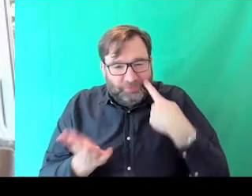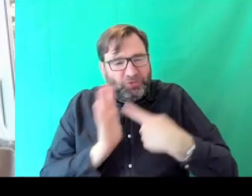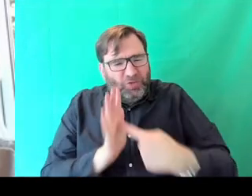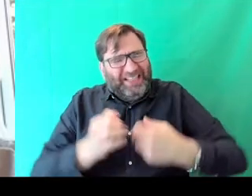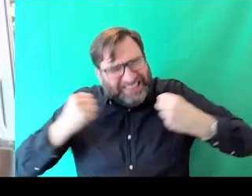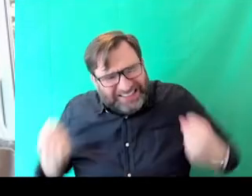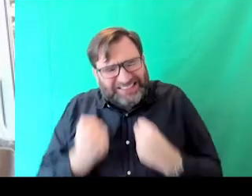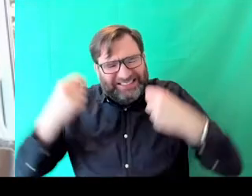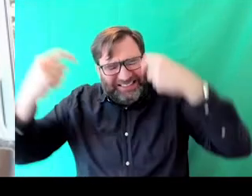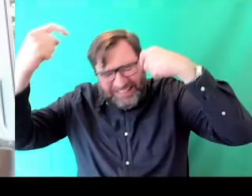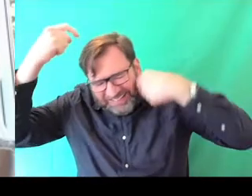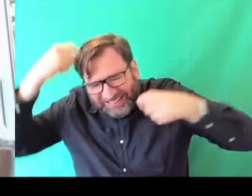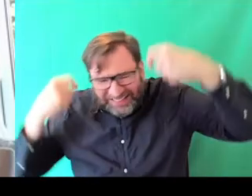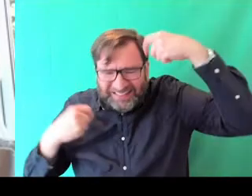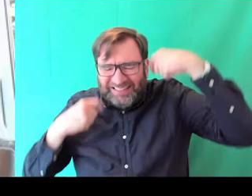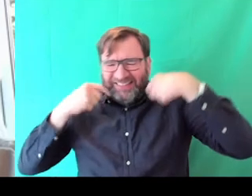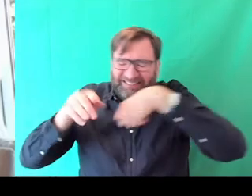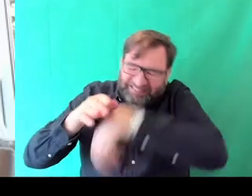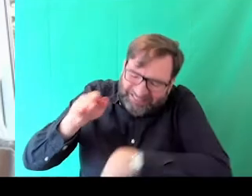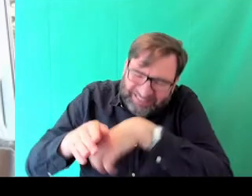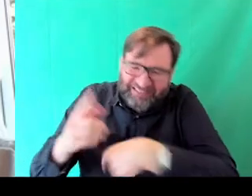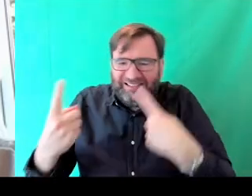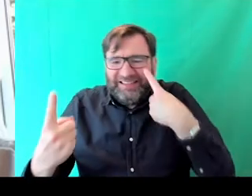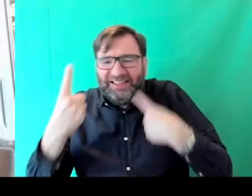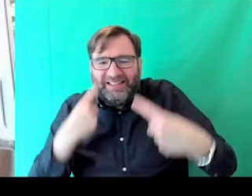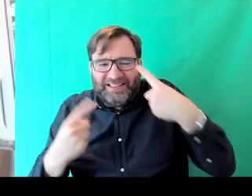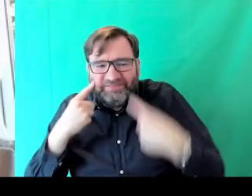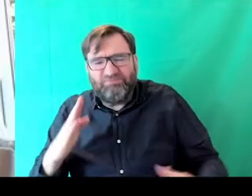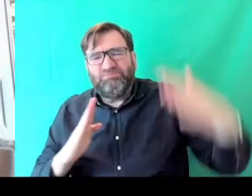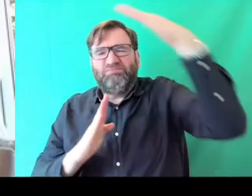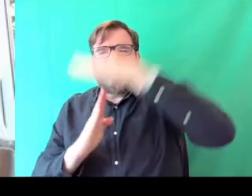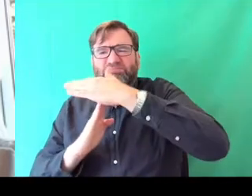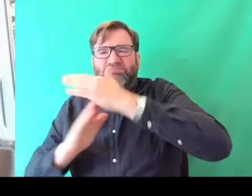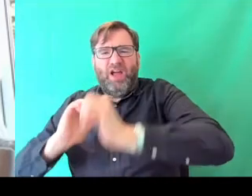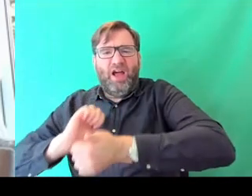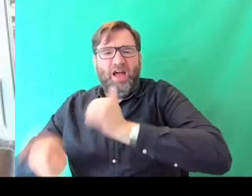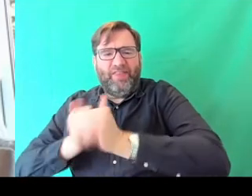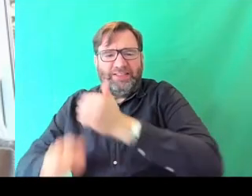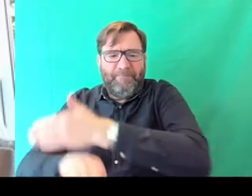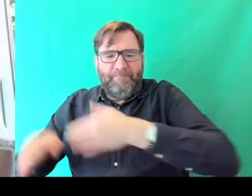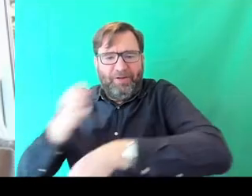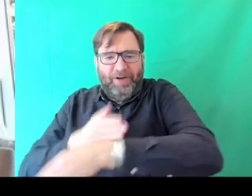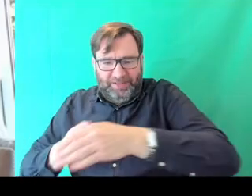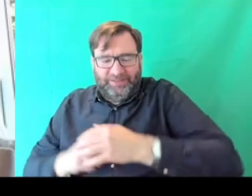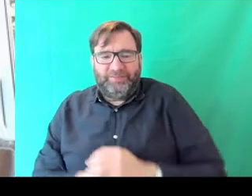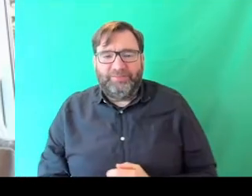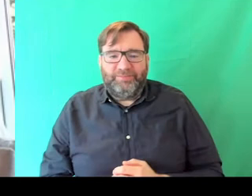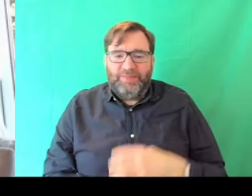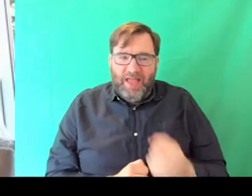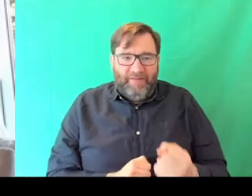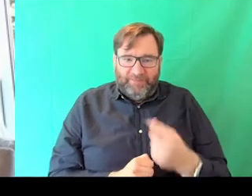player, rolled her chair up to a cafe in her local neighborhood and couldn't enter because of an inaccessible